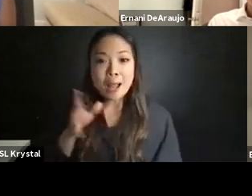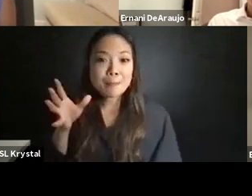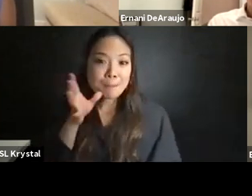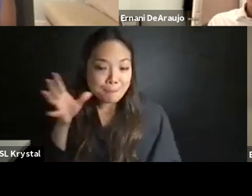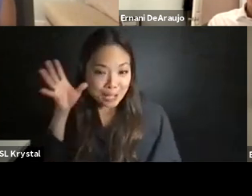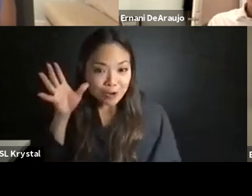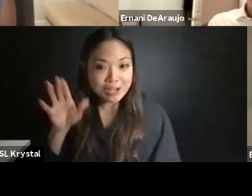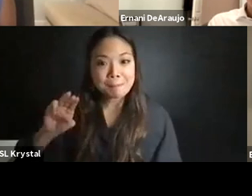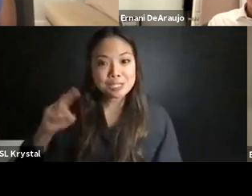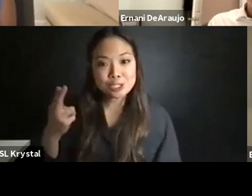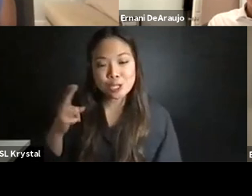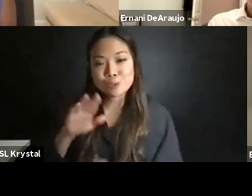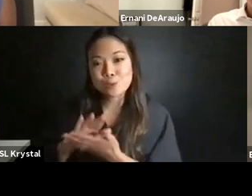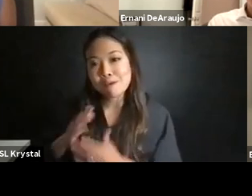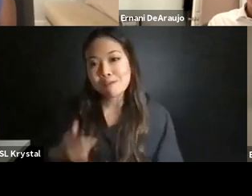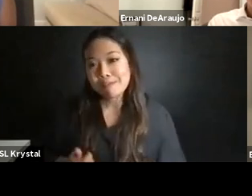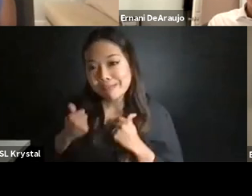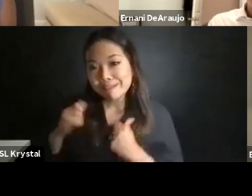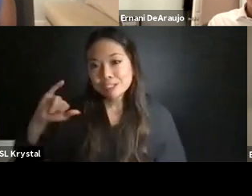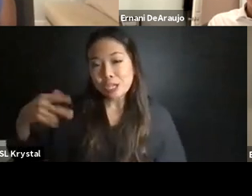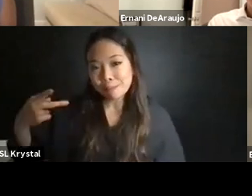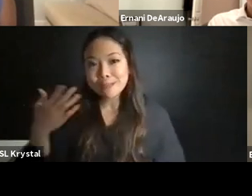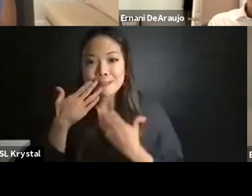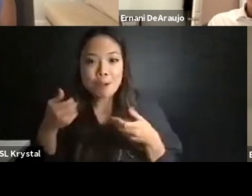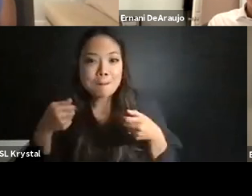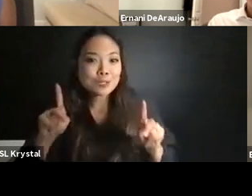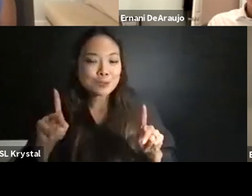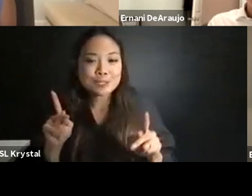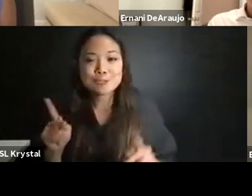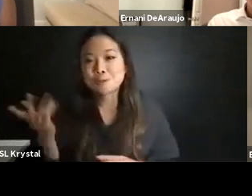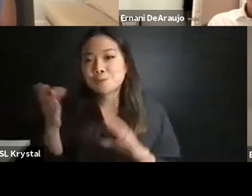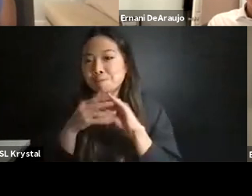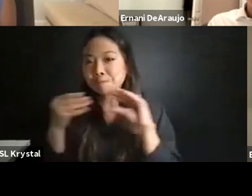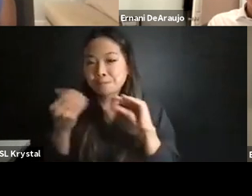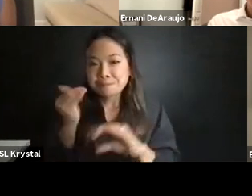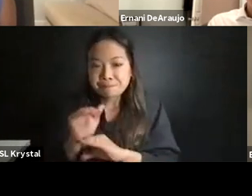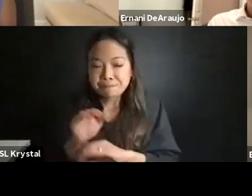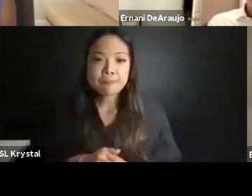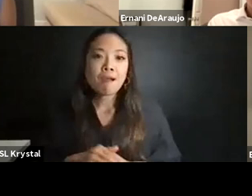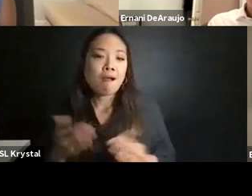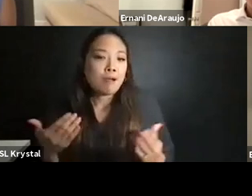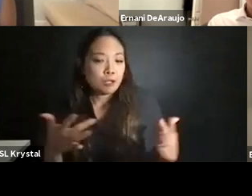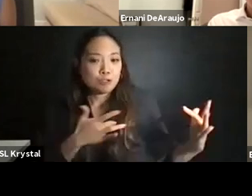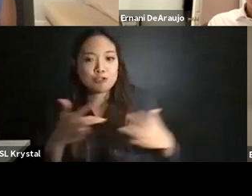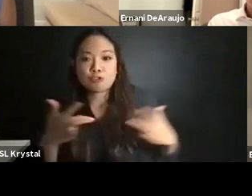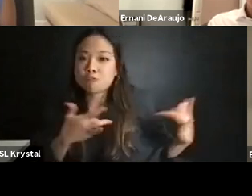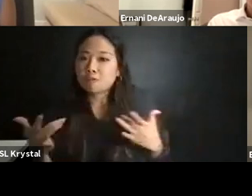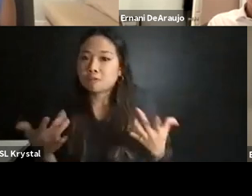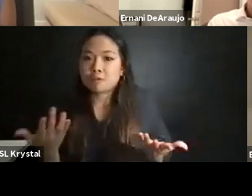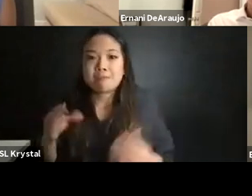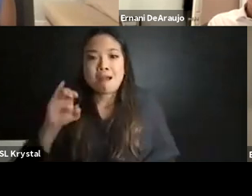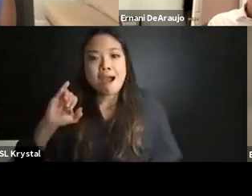plain thank you for the opportunity to speak this evening i am speaking with greek with concern for the lack of iep service